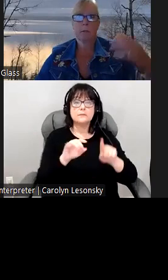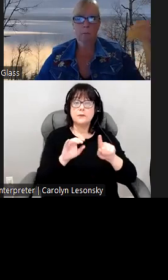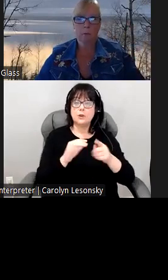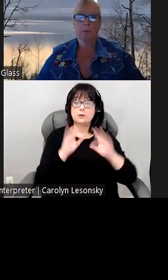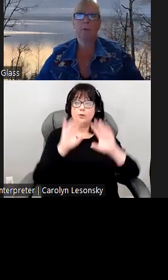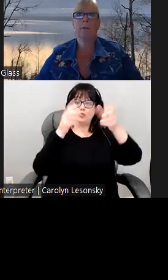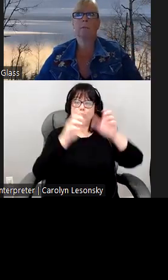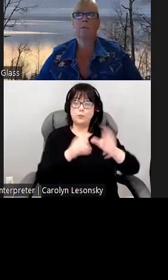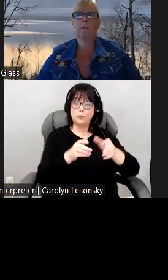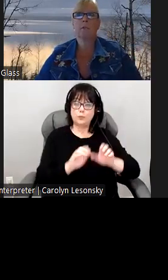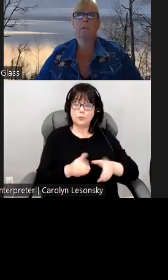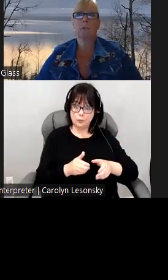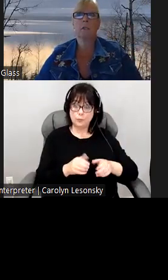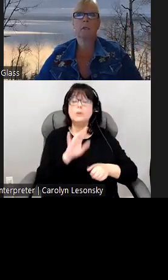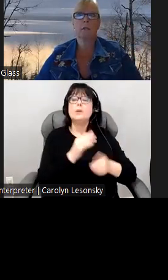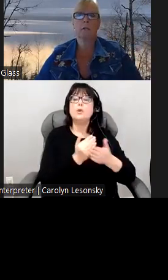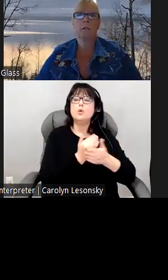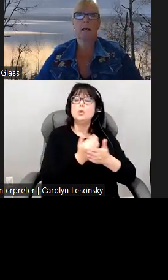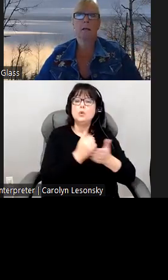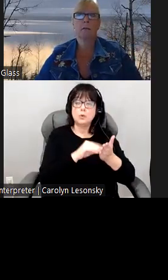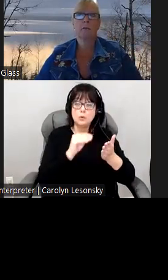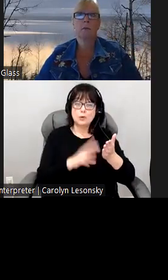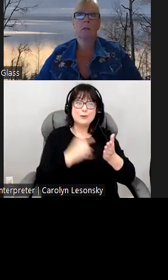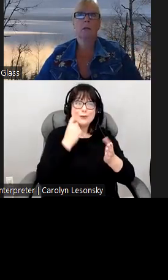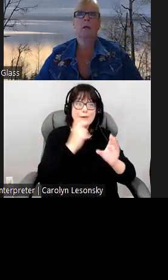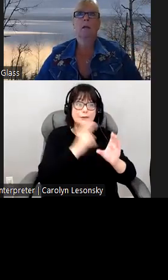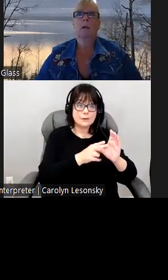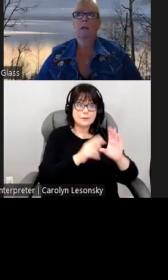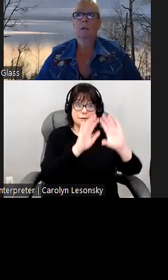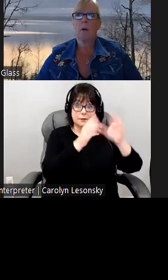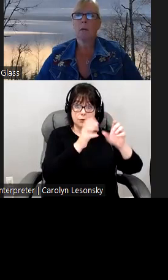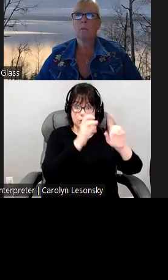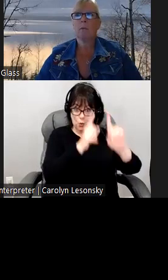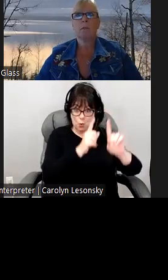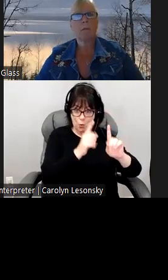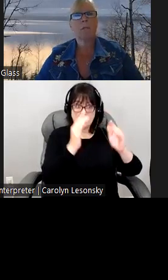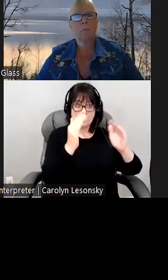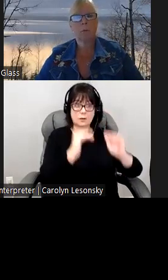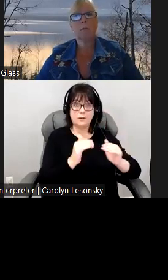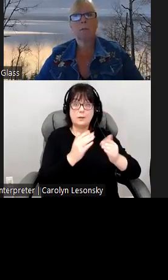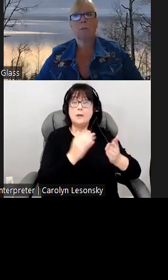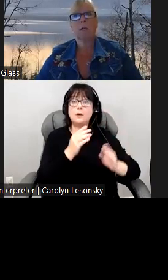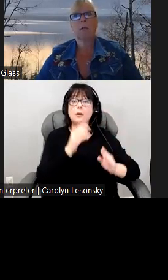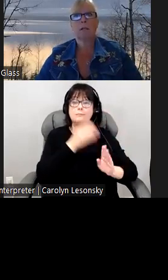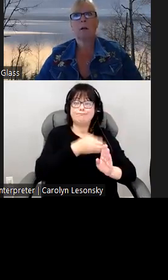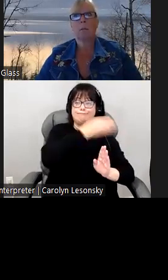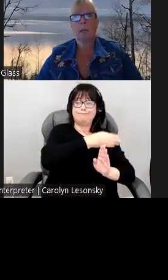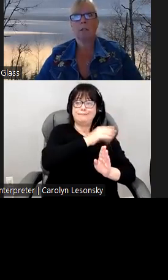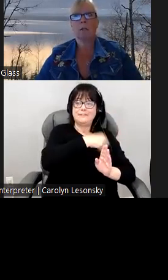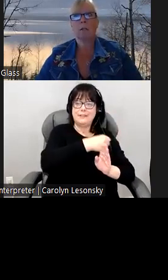who were also here in the previous fiscal year and are still active. And then the bottom one, which is probably the most useful,